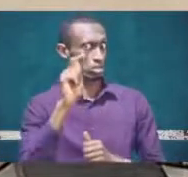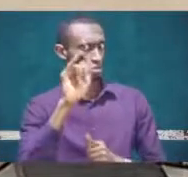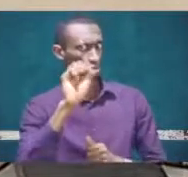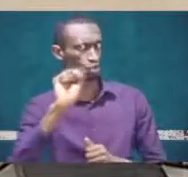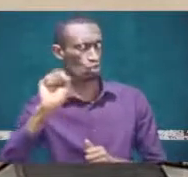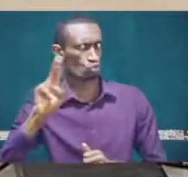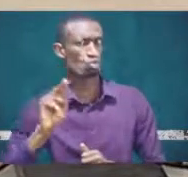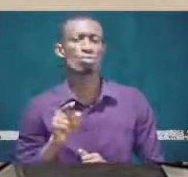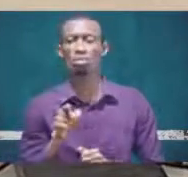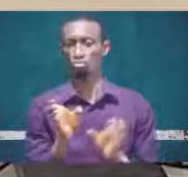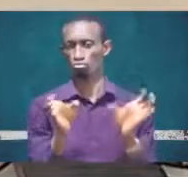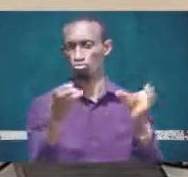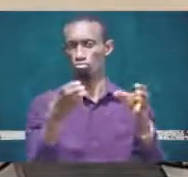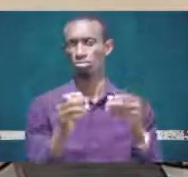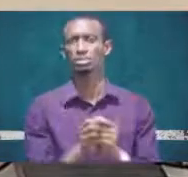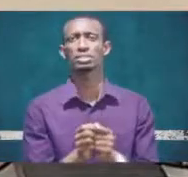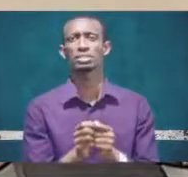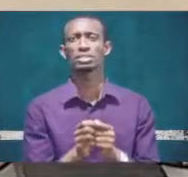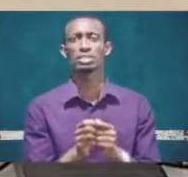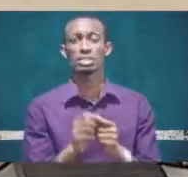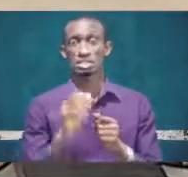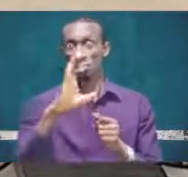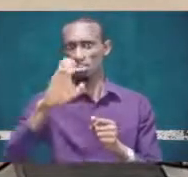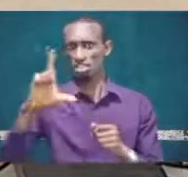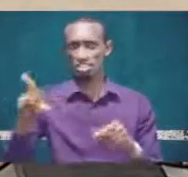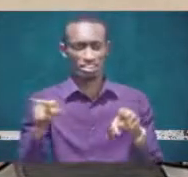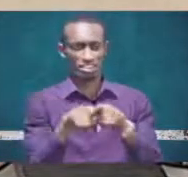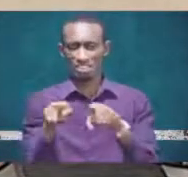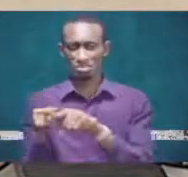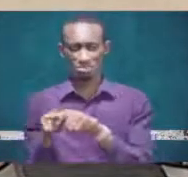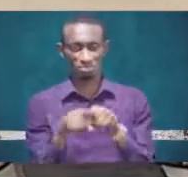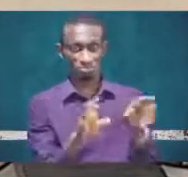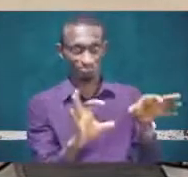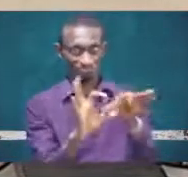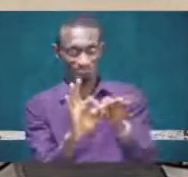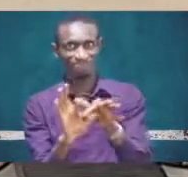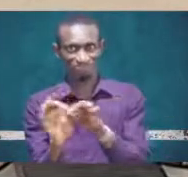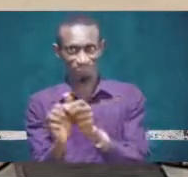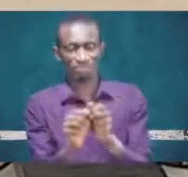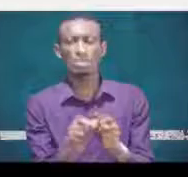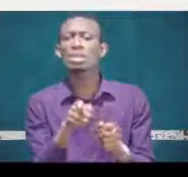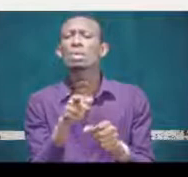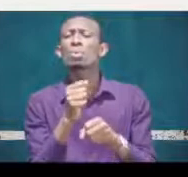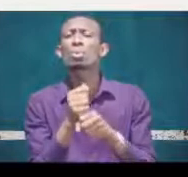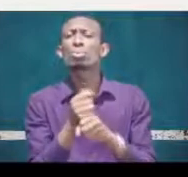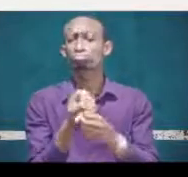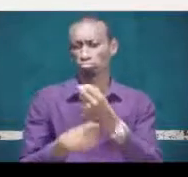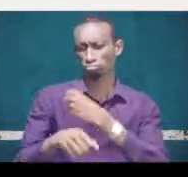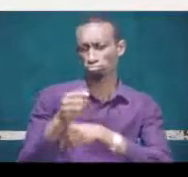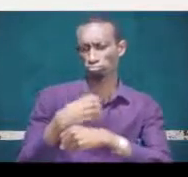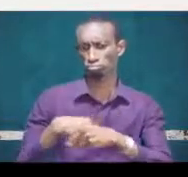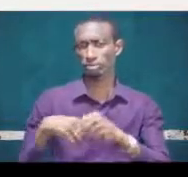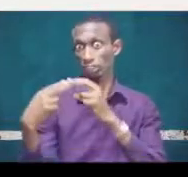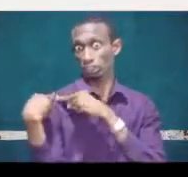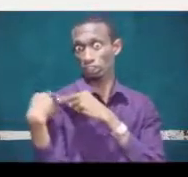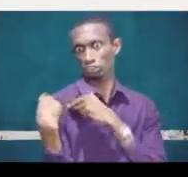to perform a particular function. That is excellent. Now, our lesson today is from